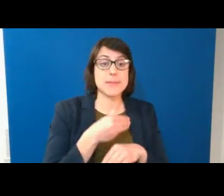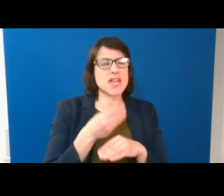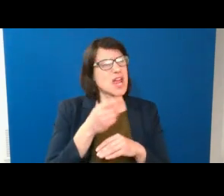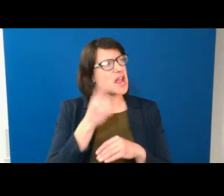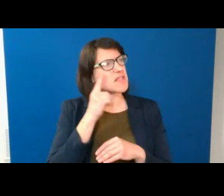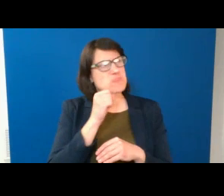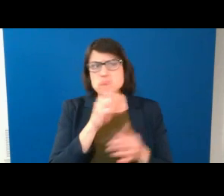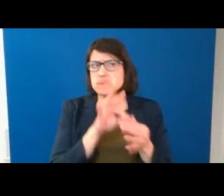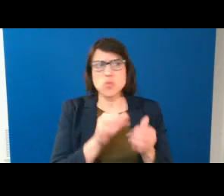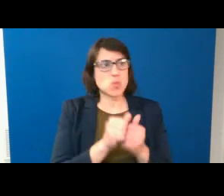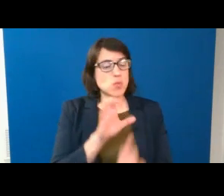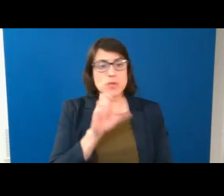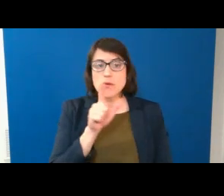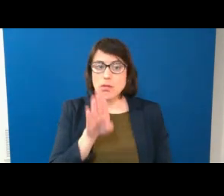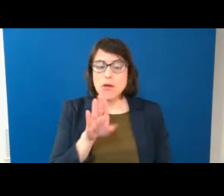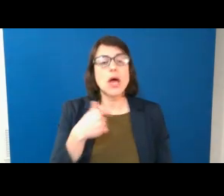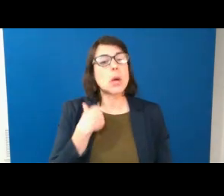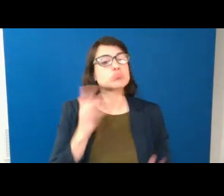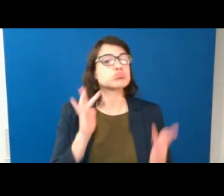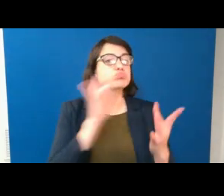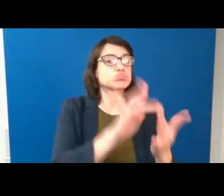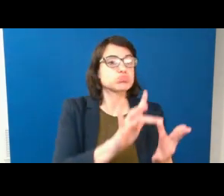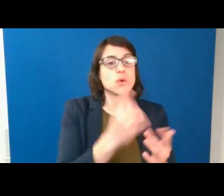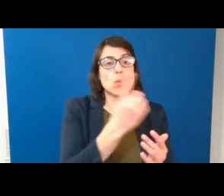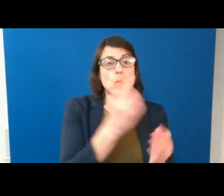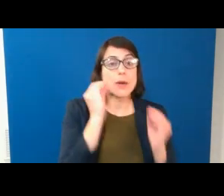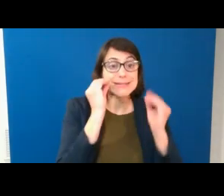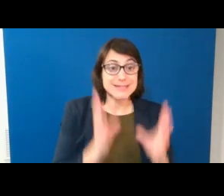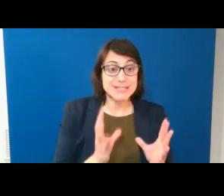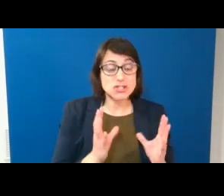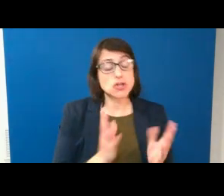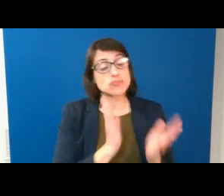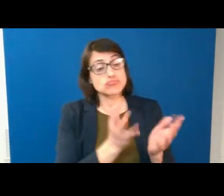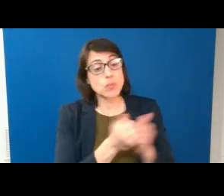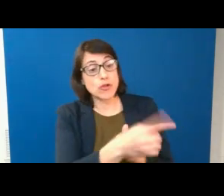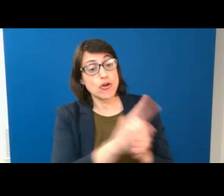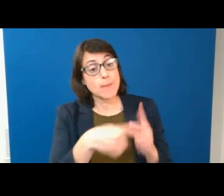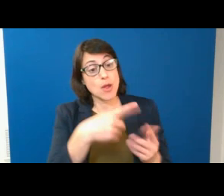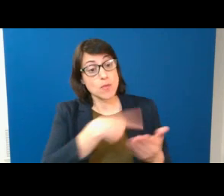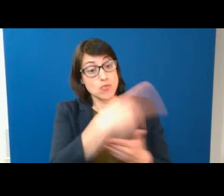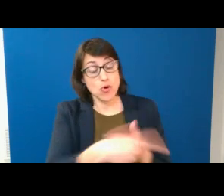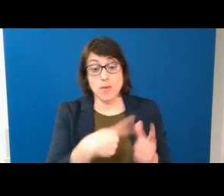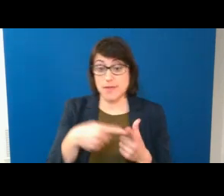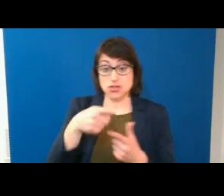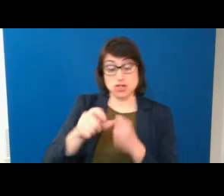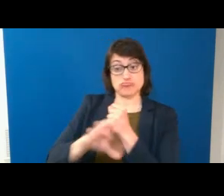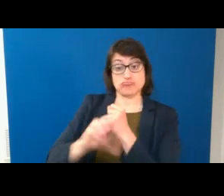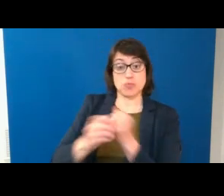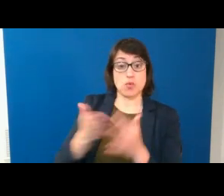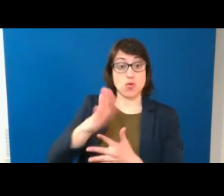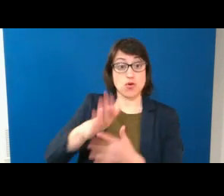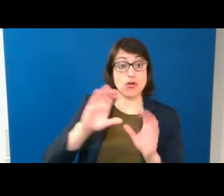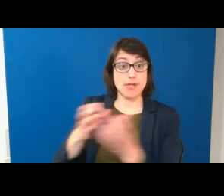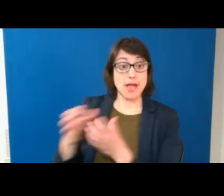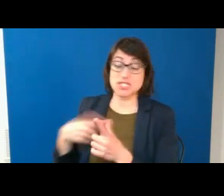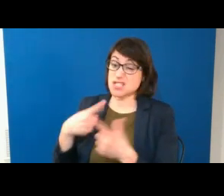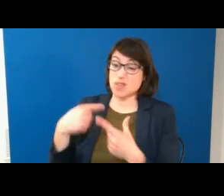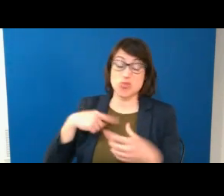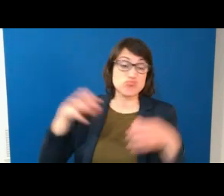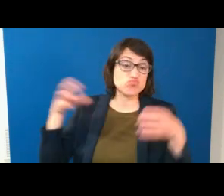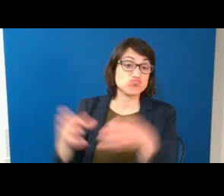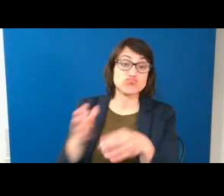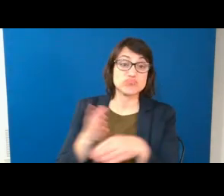teacher, we told her about the program, and she advertised it across some of her classes, and then we just met after school, and it was just anybody